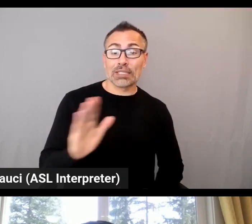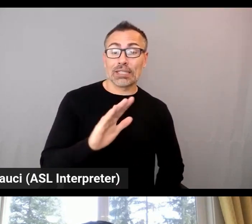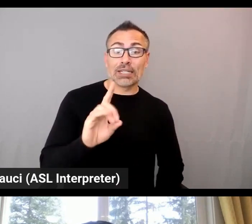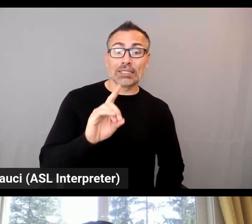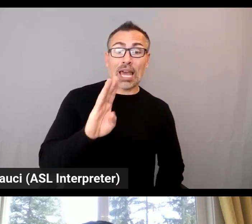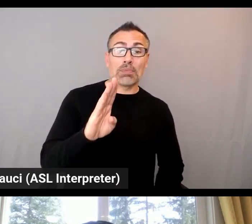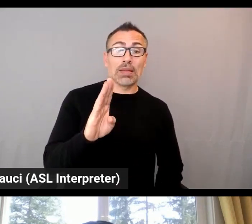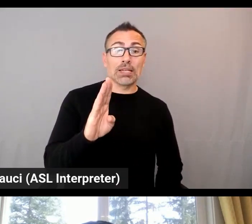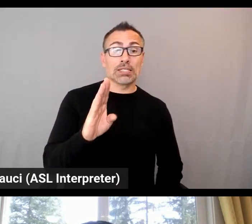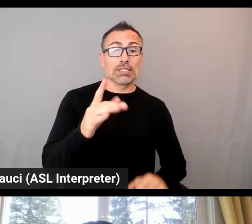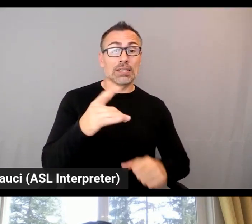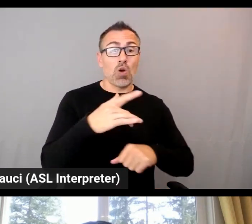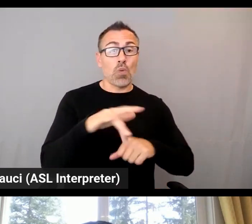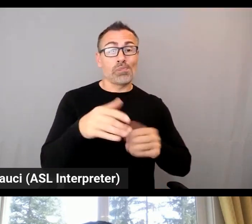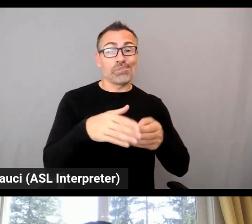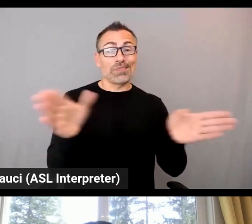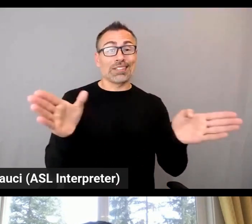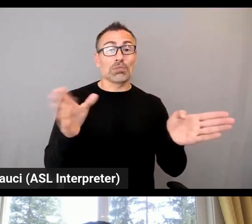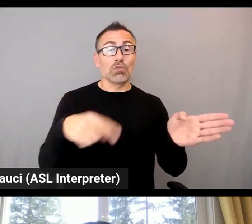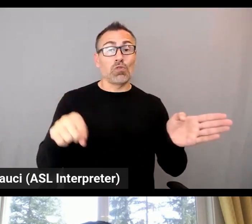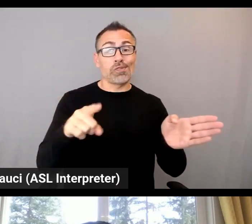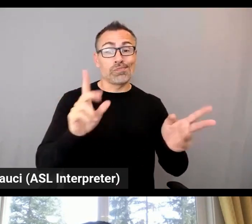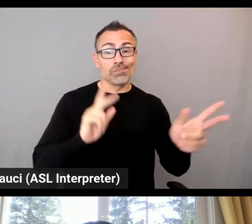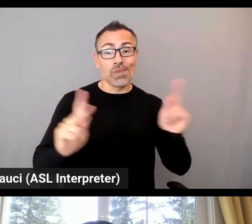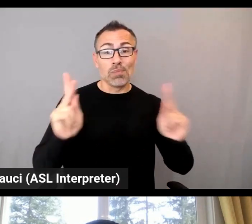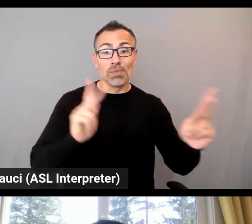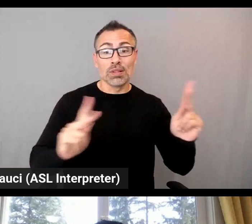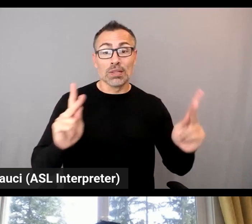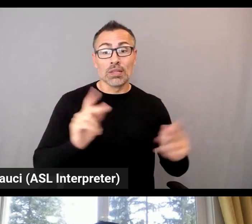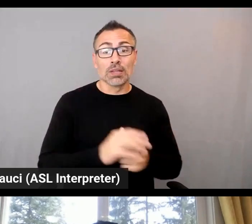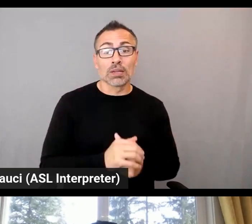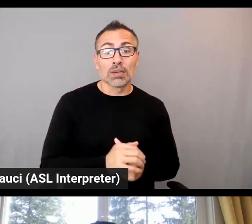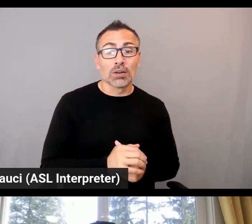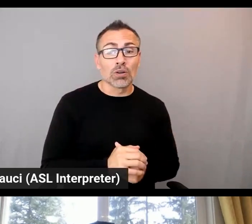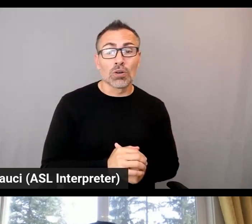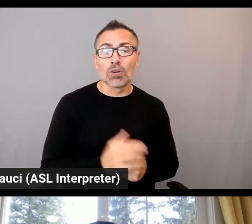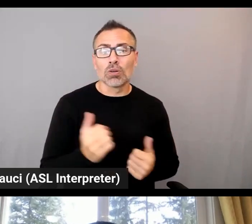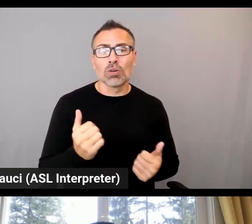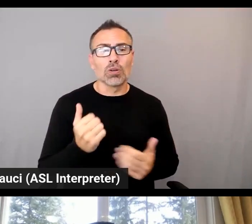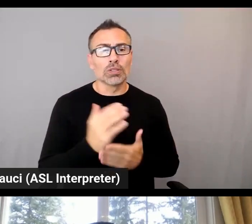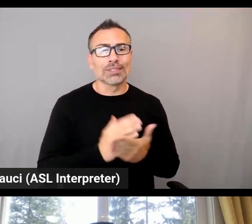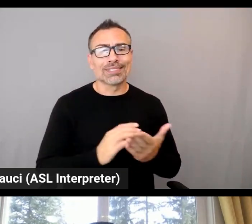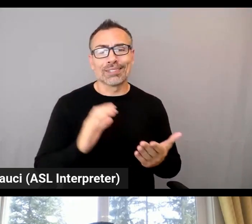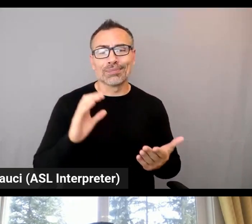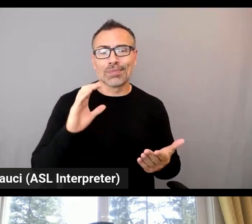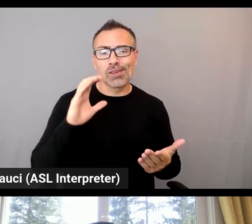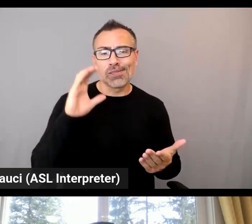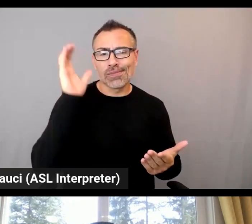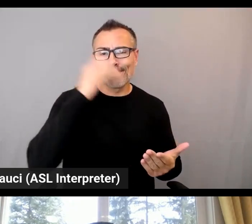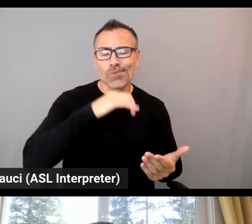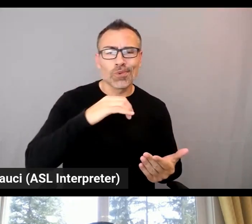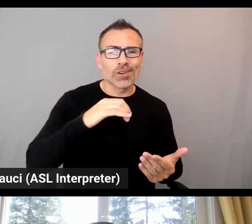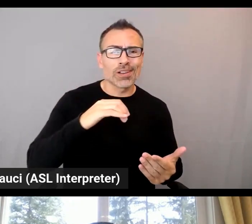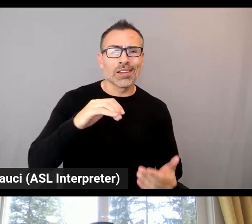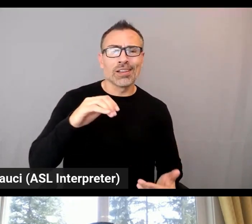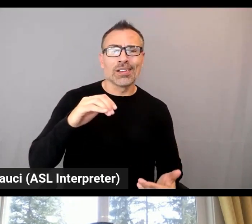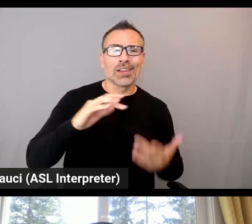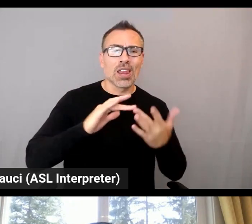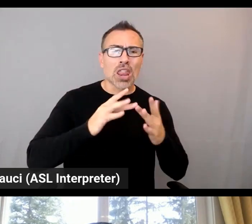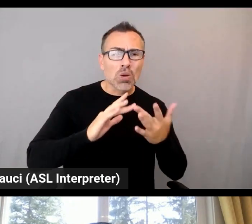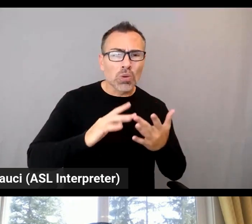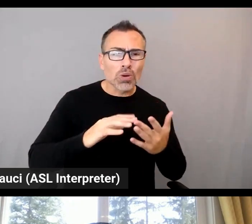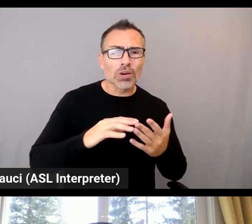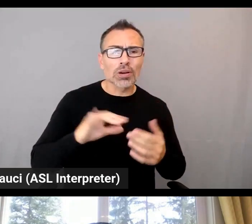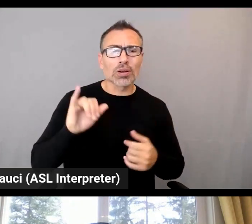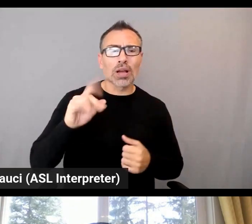to the public, and some a weird network or IP address or ASN has logged into that database that